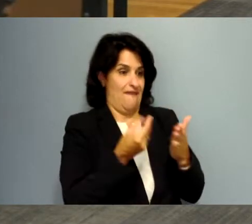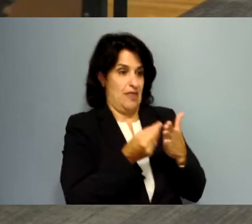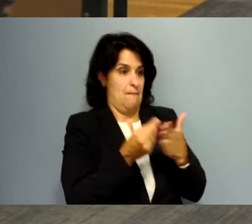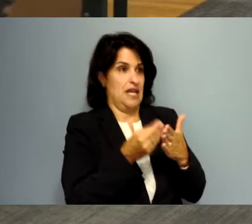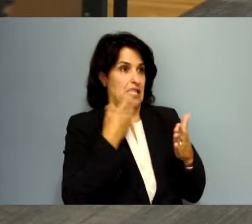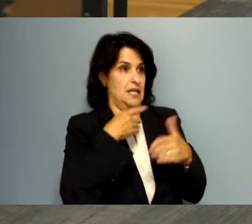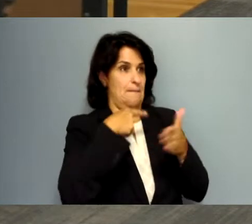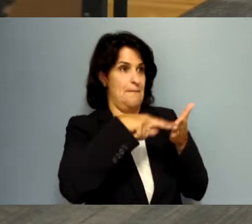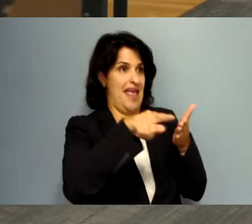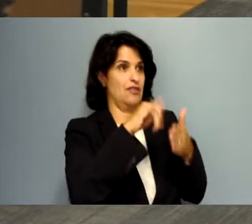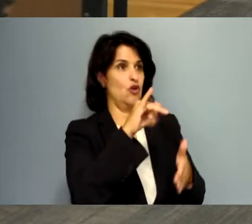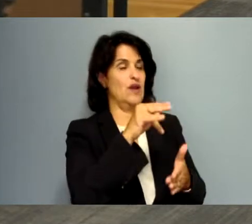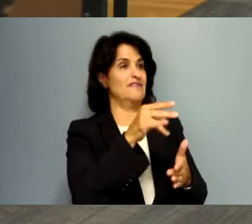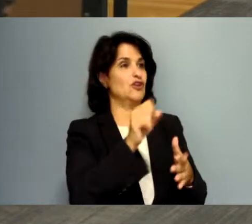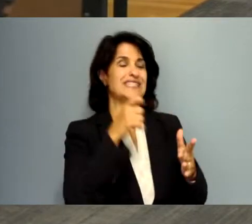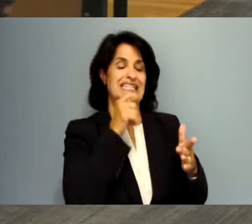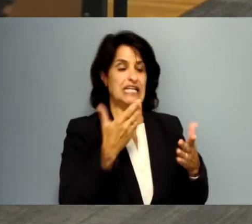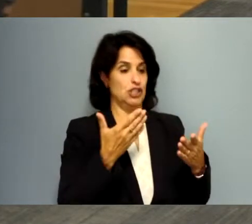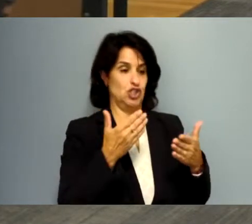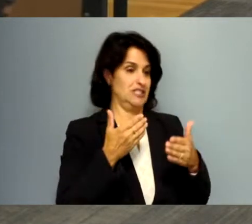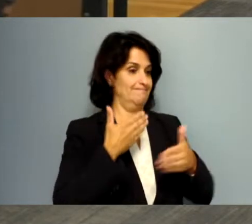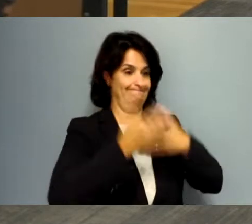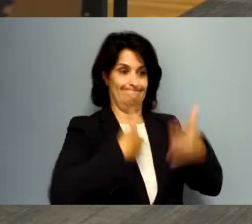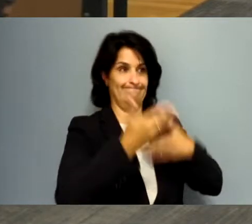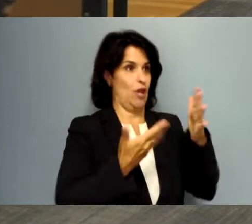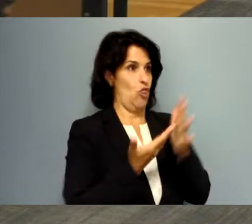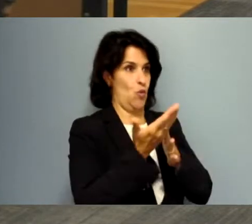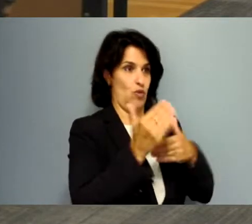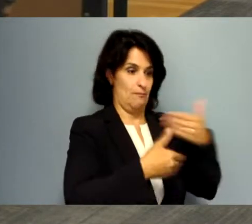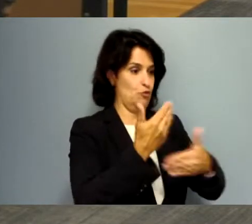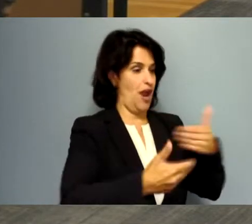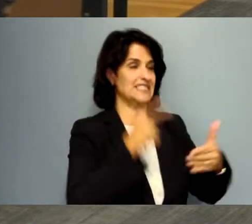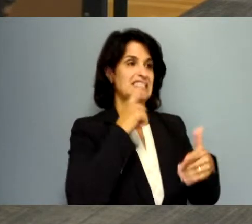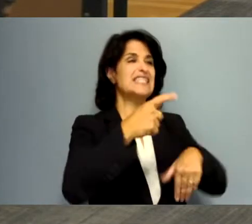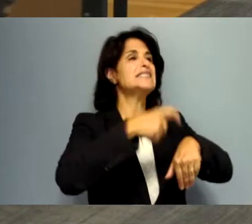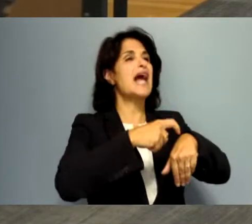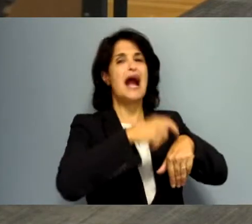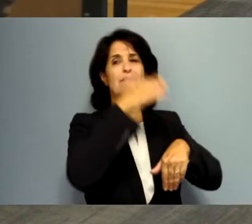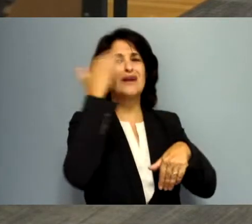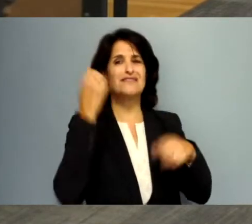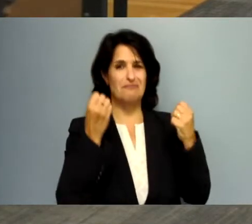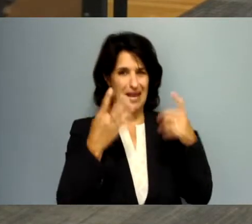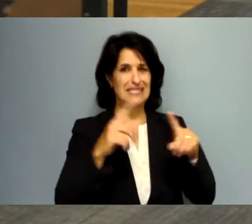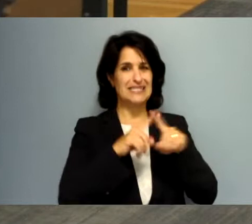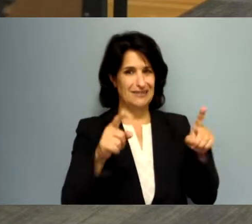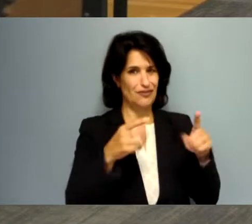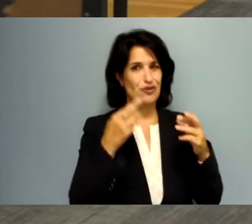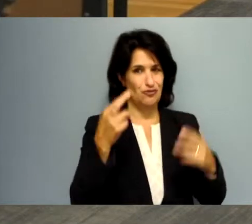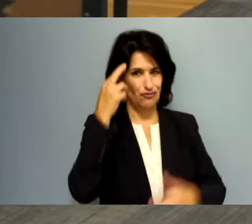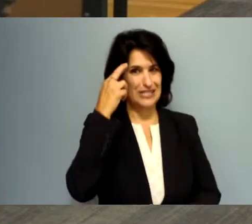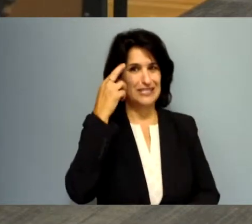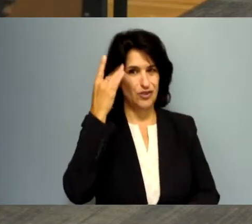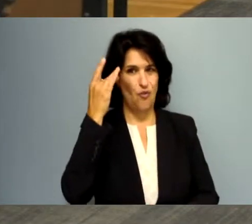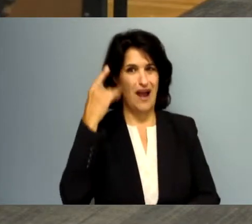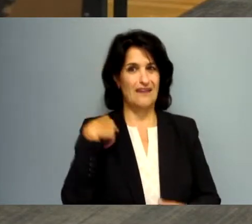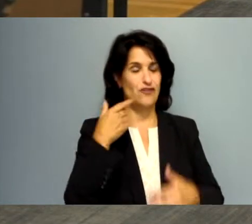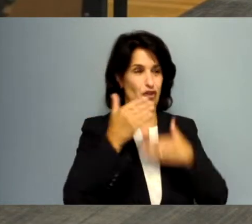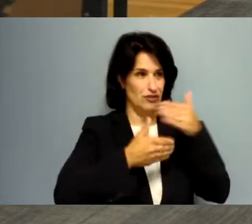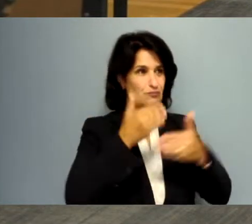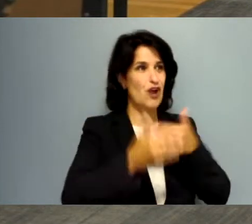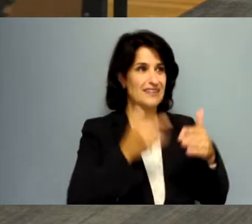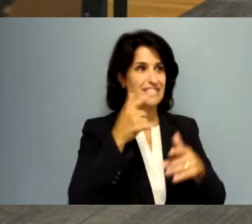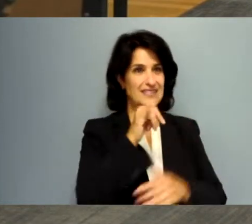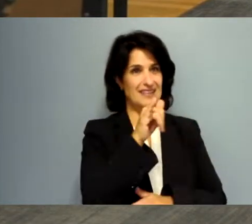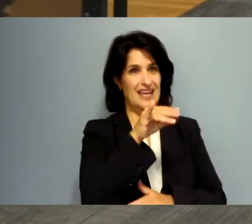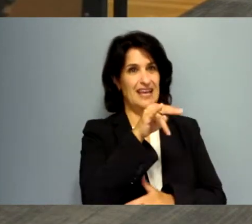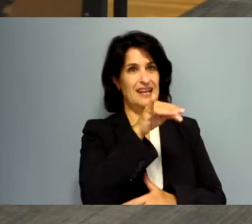invoices, it's just moving those invoices through. It's taken some time due to a lot of different reasons for us to process those